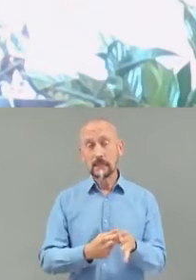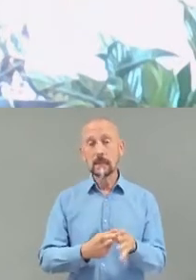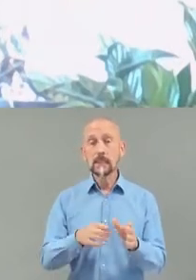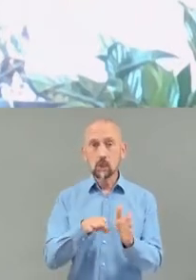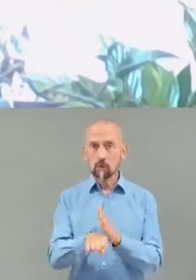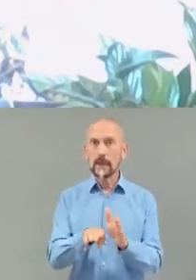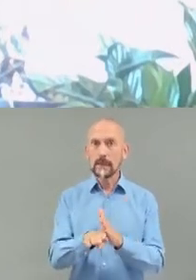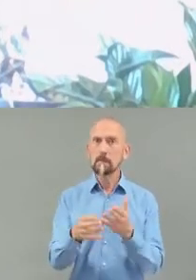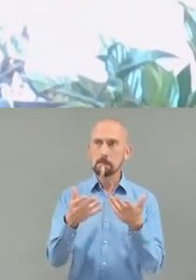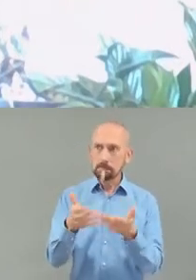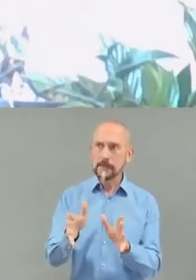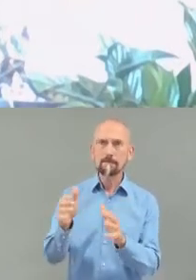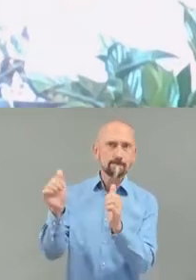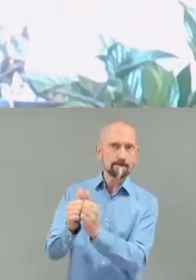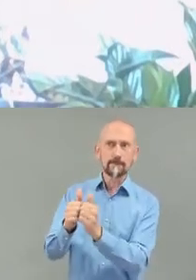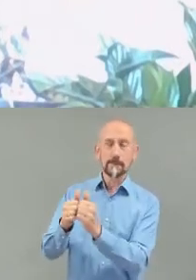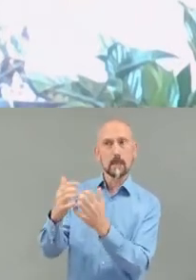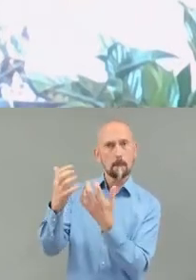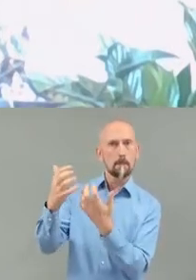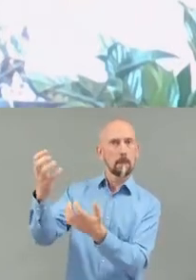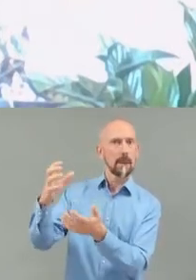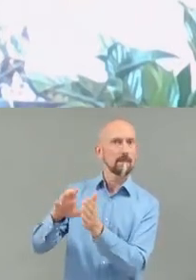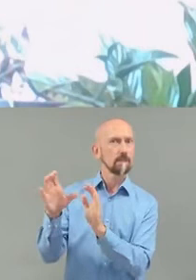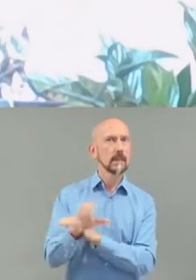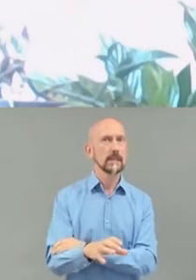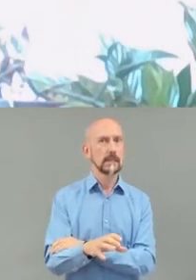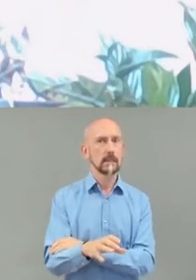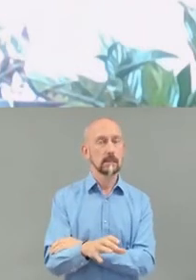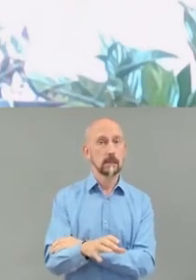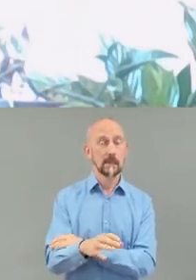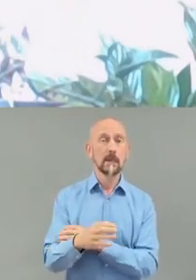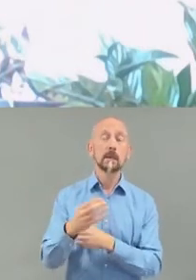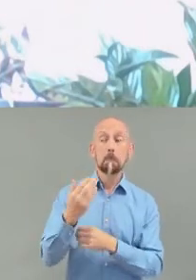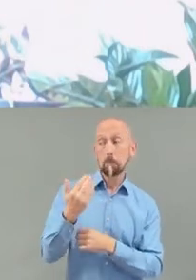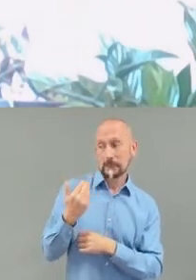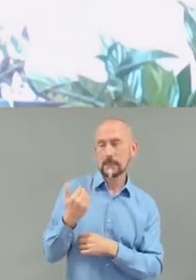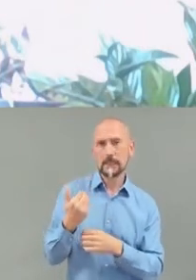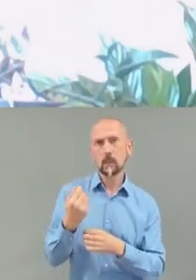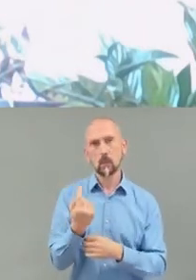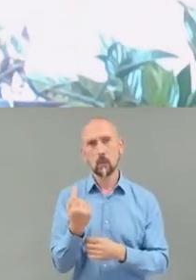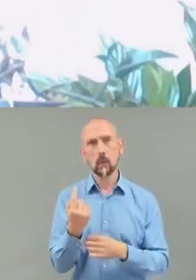funded. And over recent years, this has been through Health Education England.